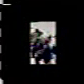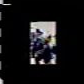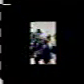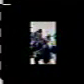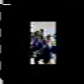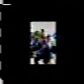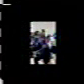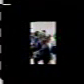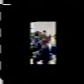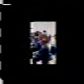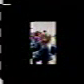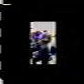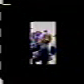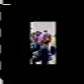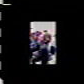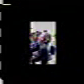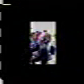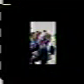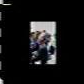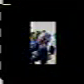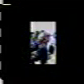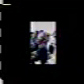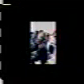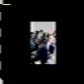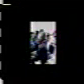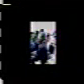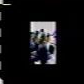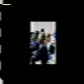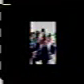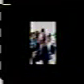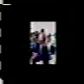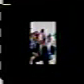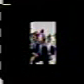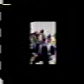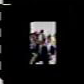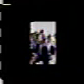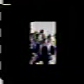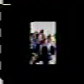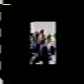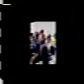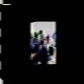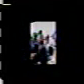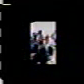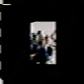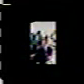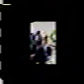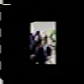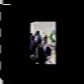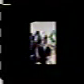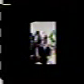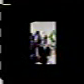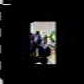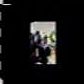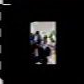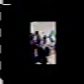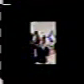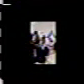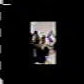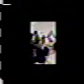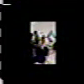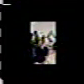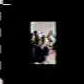2 Corinthians chapter 1. And we're reading from verse 21. 2 Corinthians chapter 1, verse 21. I'm going to join verse